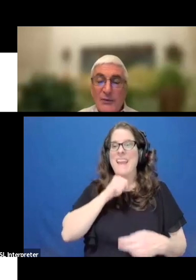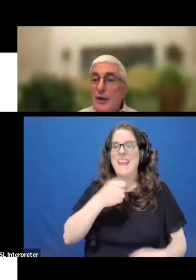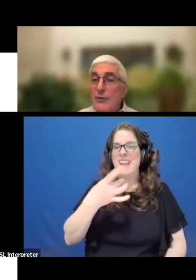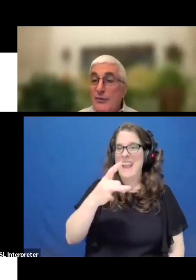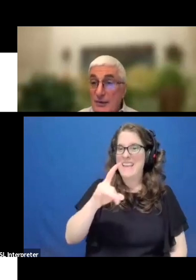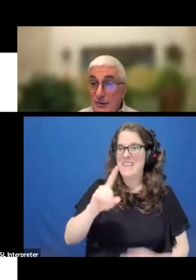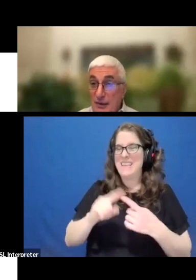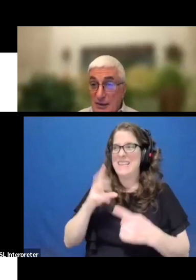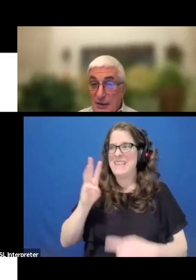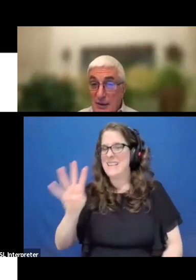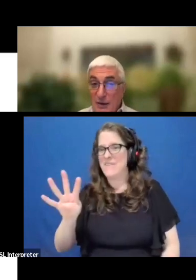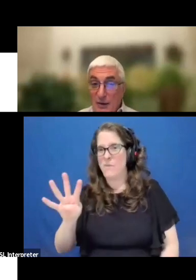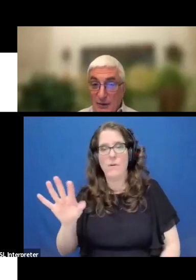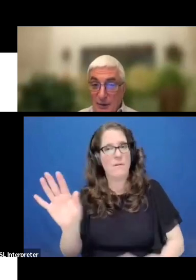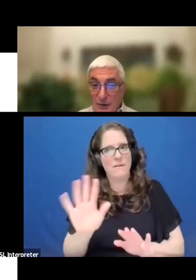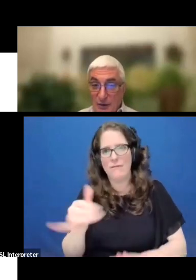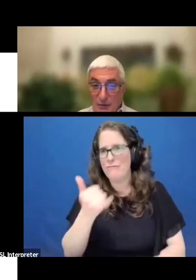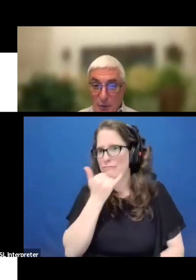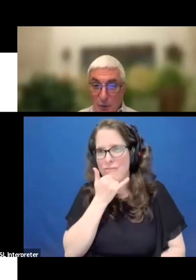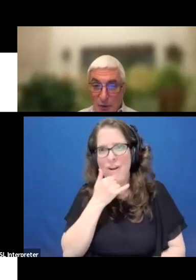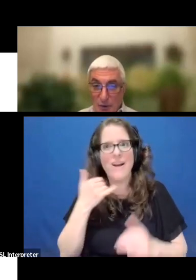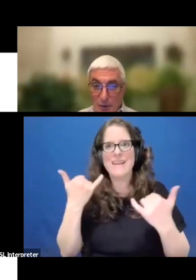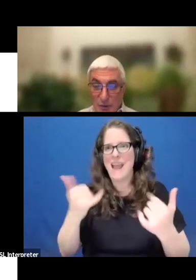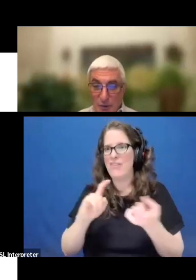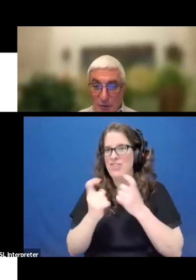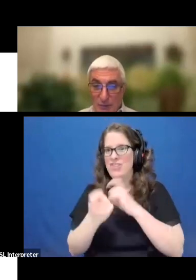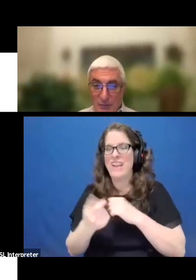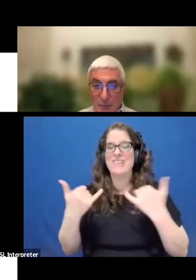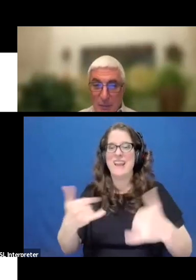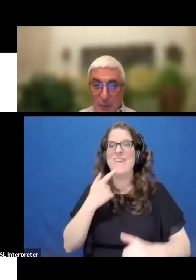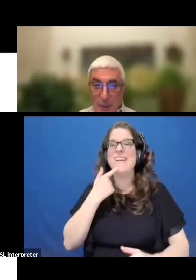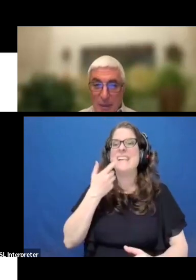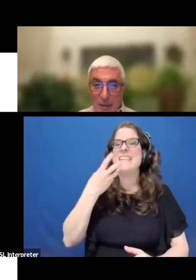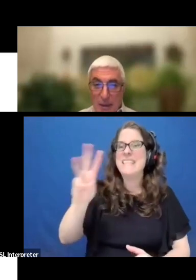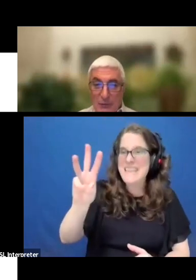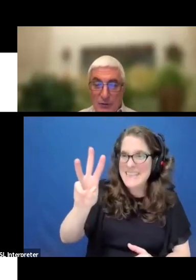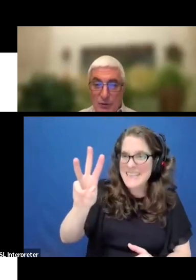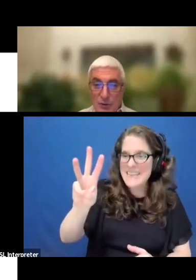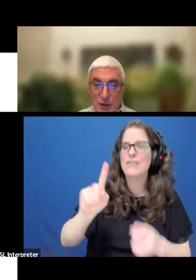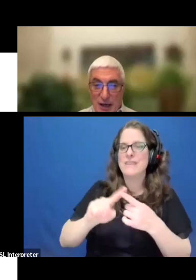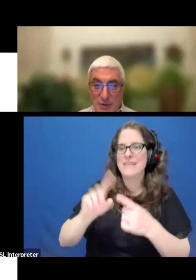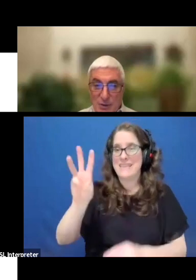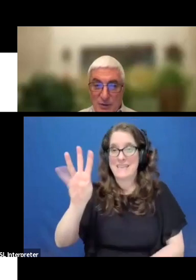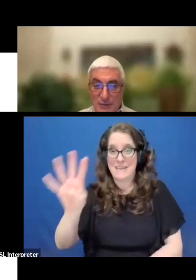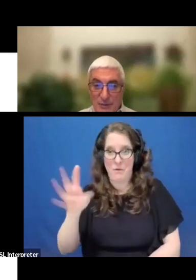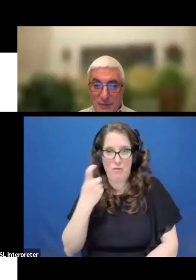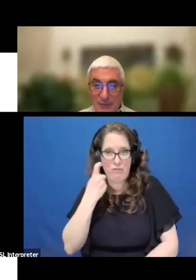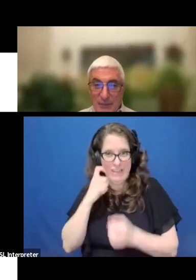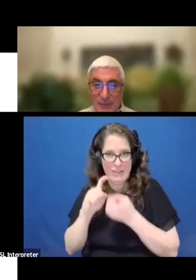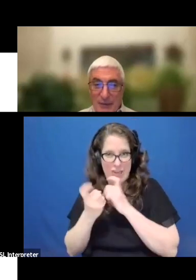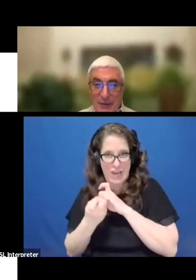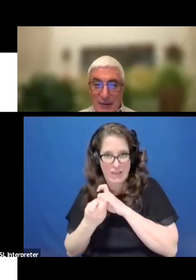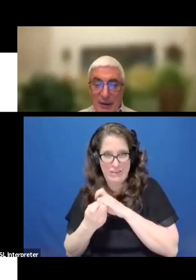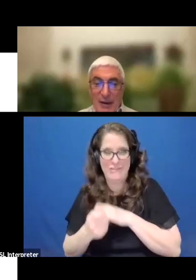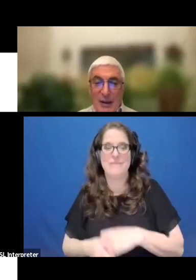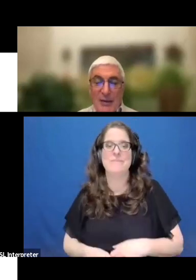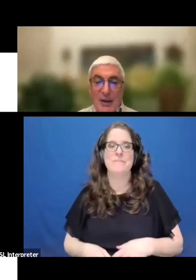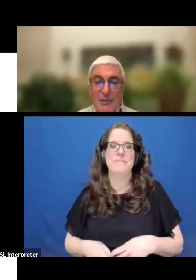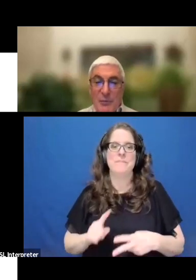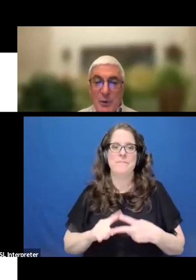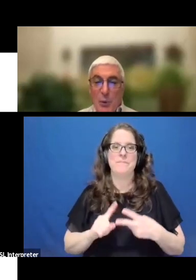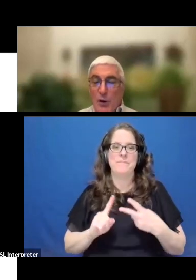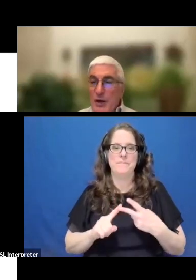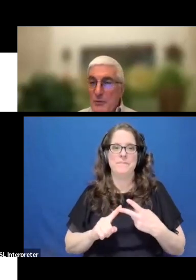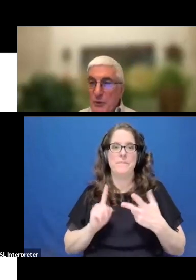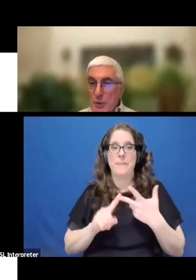outdated. It's now 16 to 64 years old. That was just changed. They